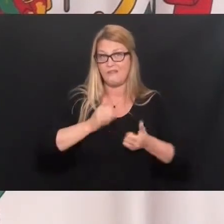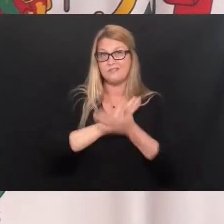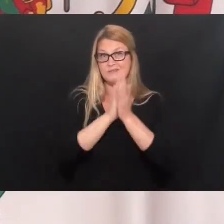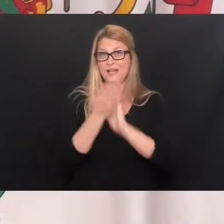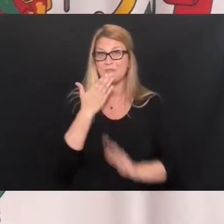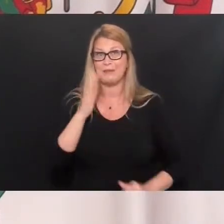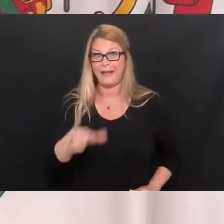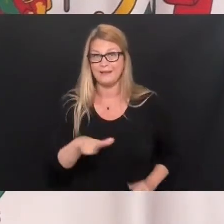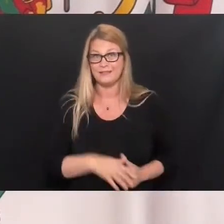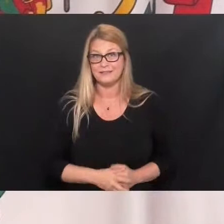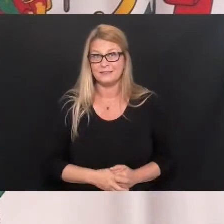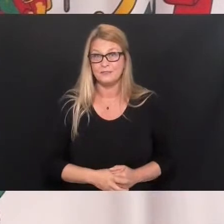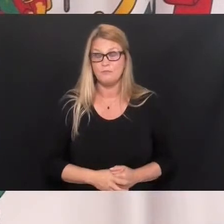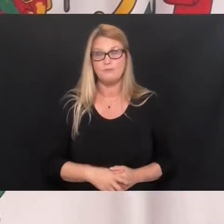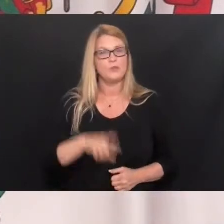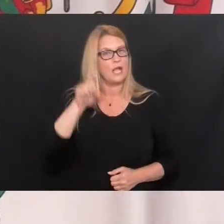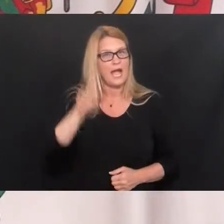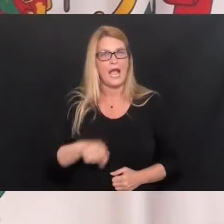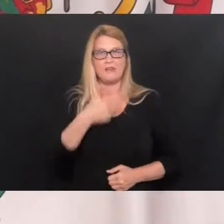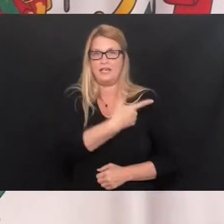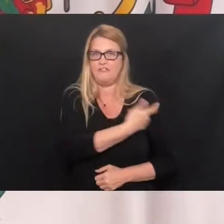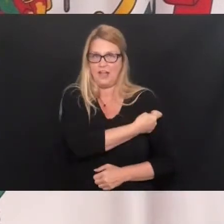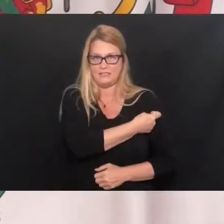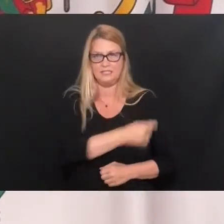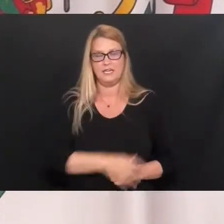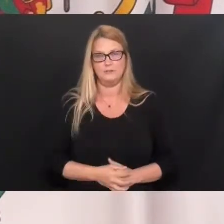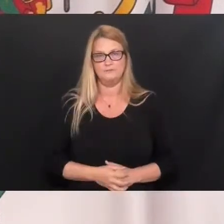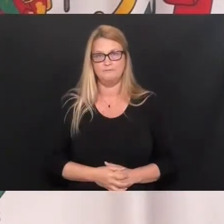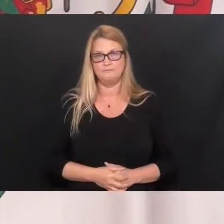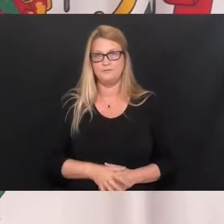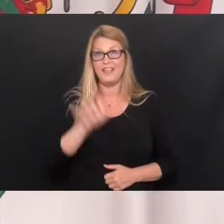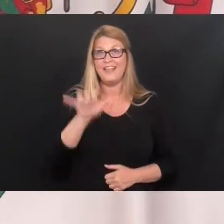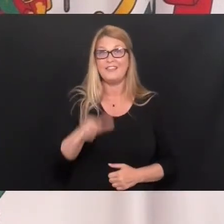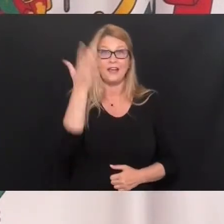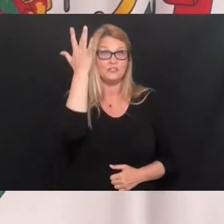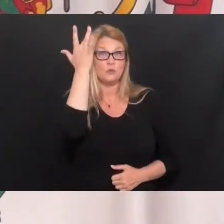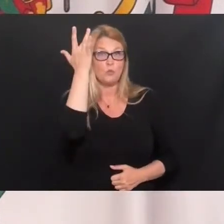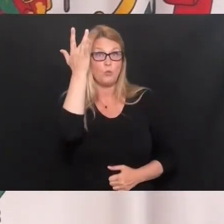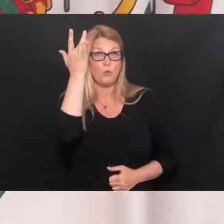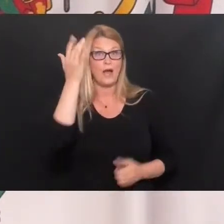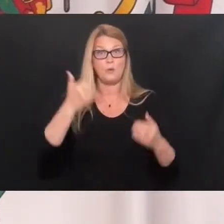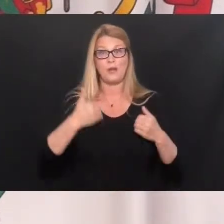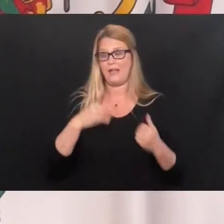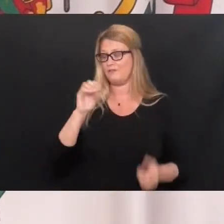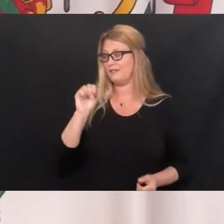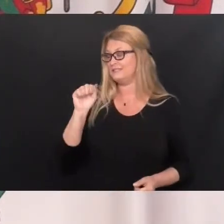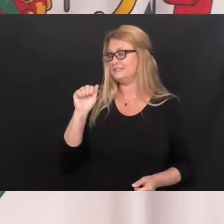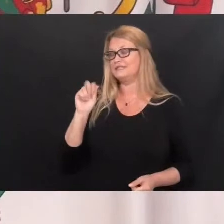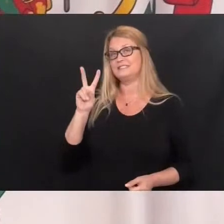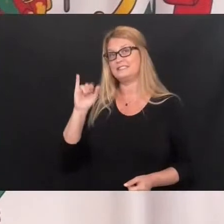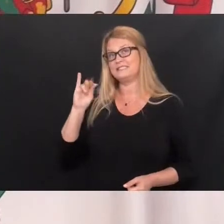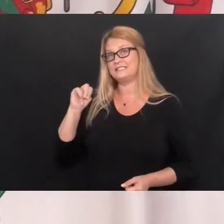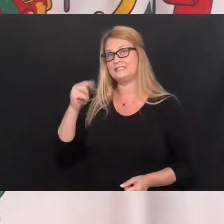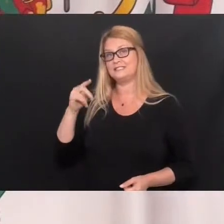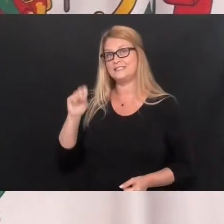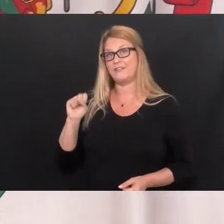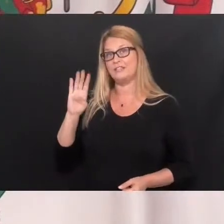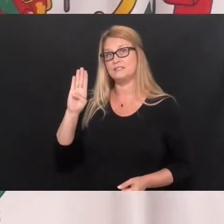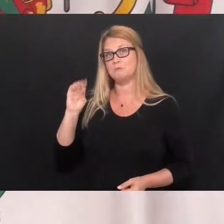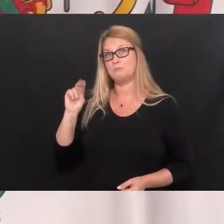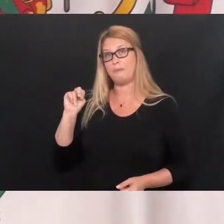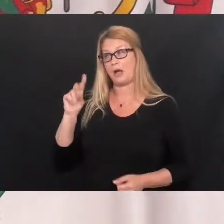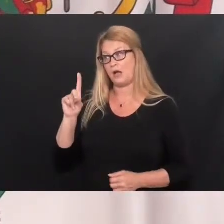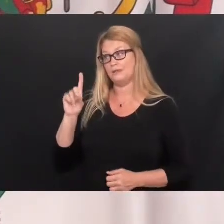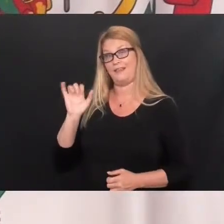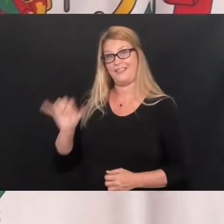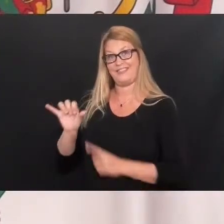So we have got to get you vaccinated. That's why we came out with the savings bond. From the standpoint of doing something